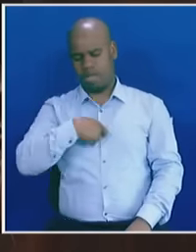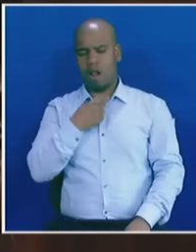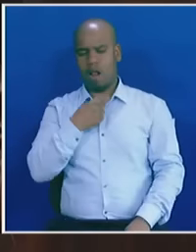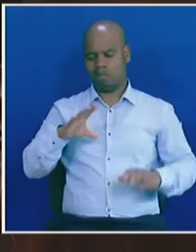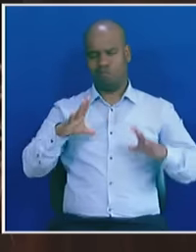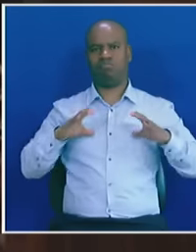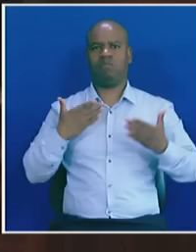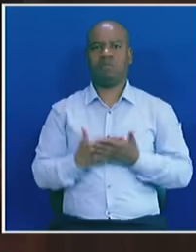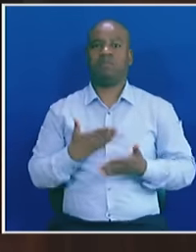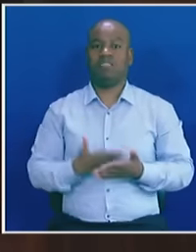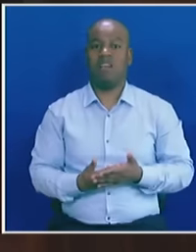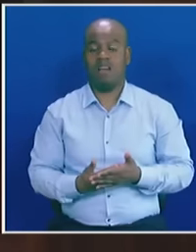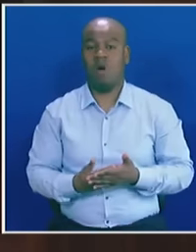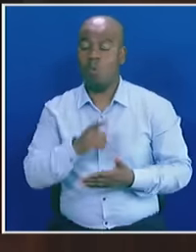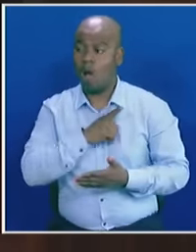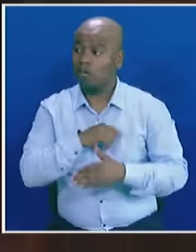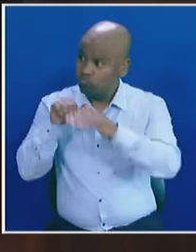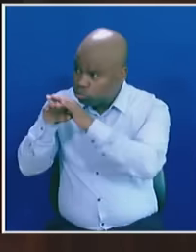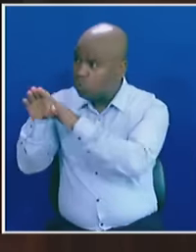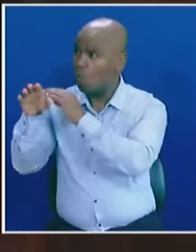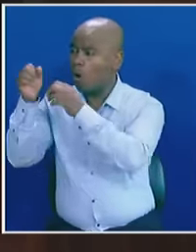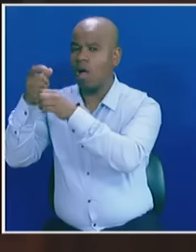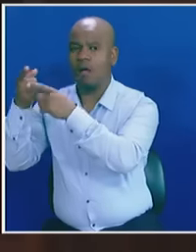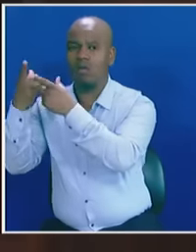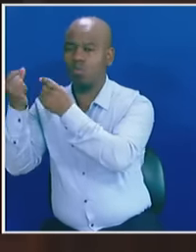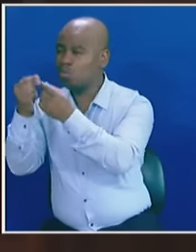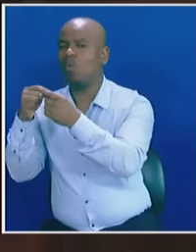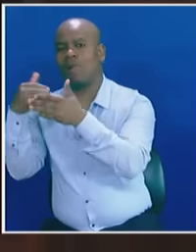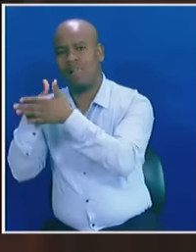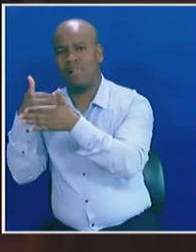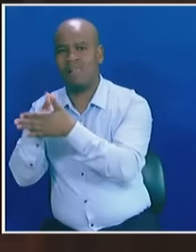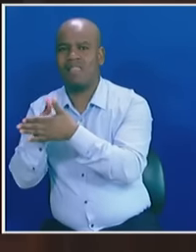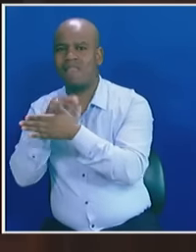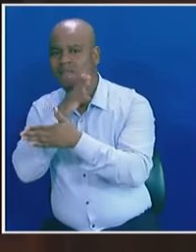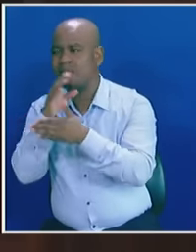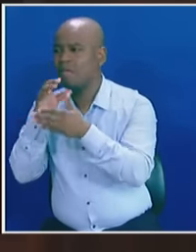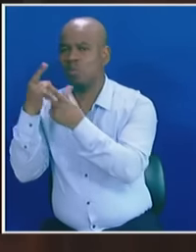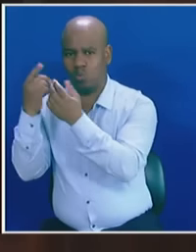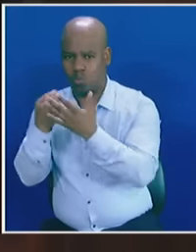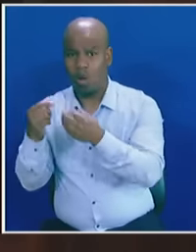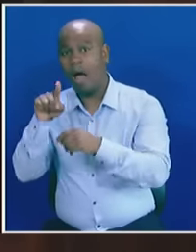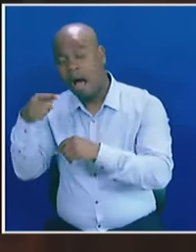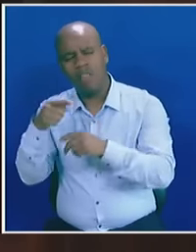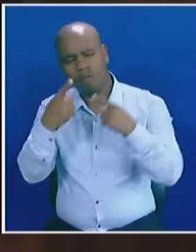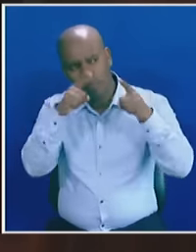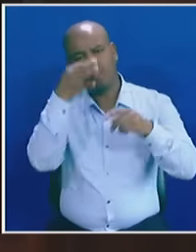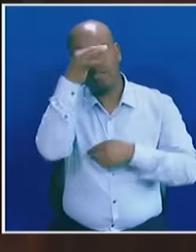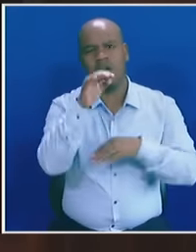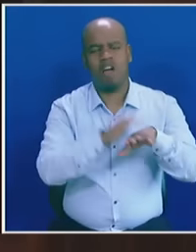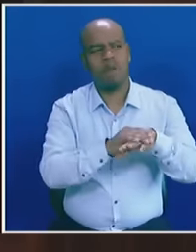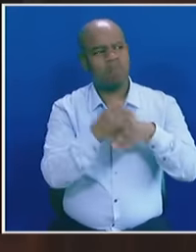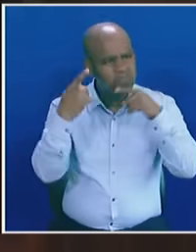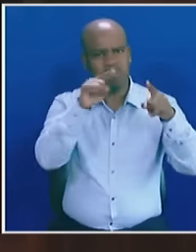false flags of operations. Some of the agencies have even caused the downfall of their own